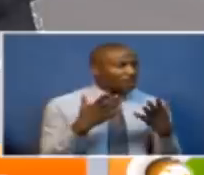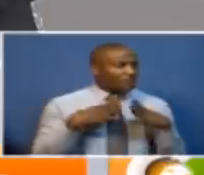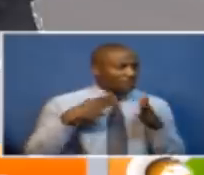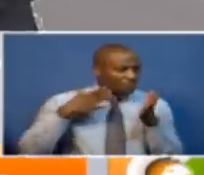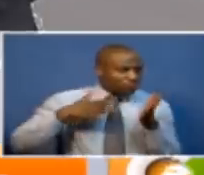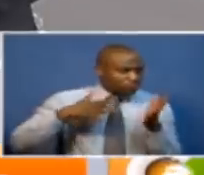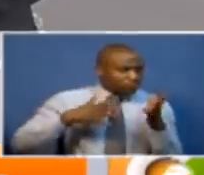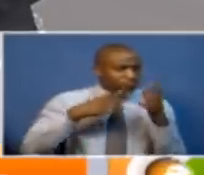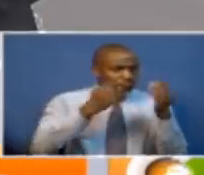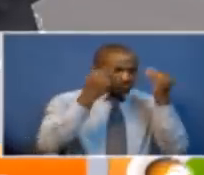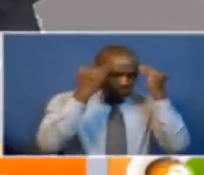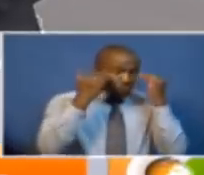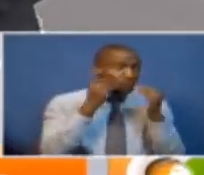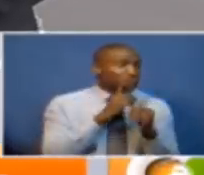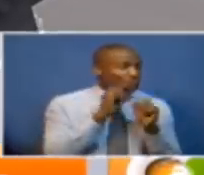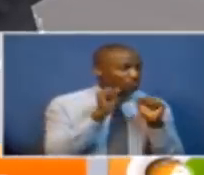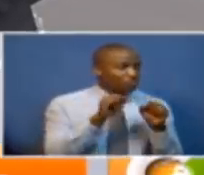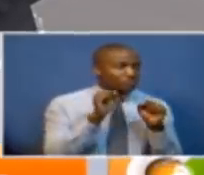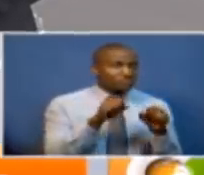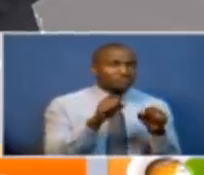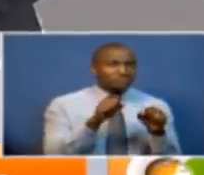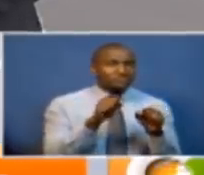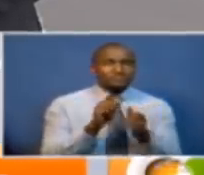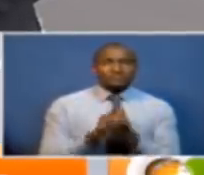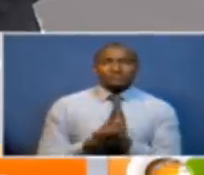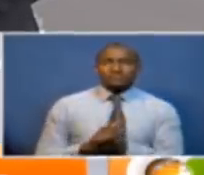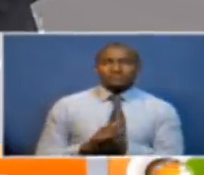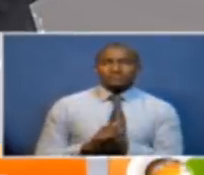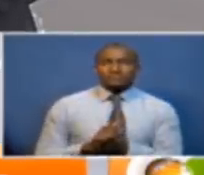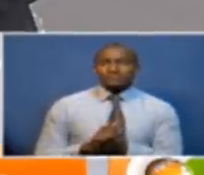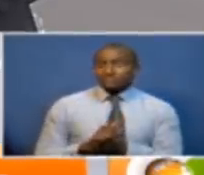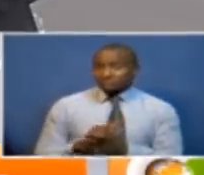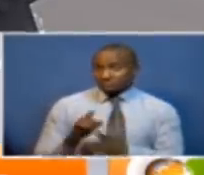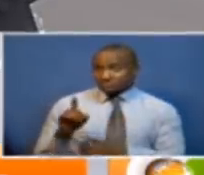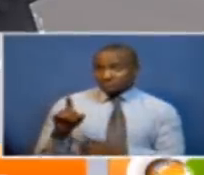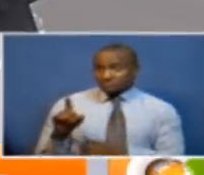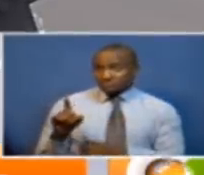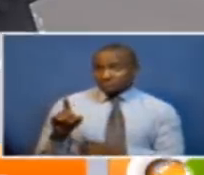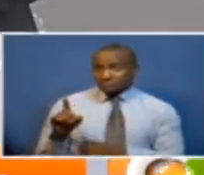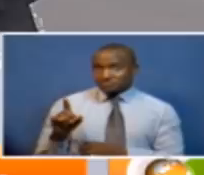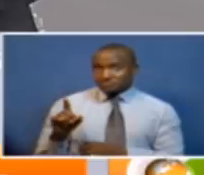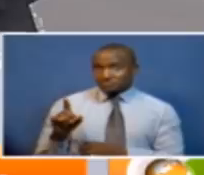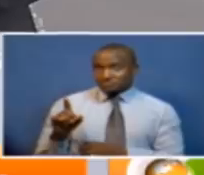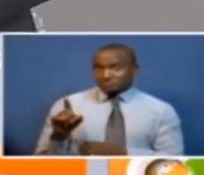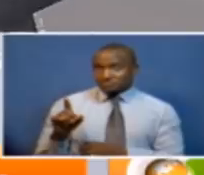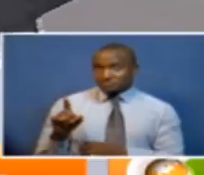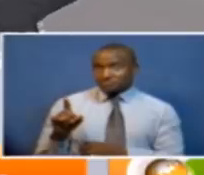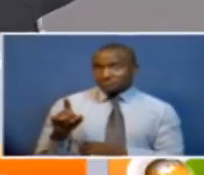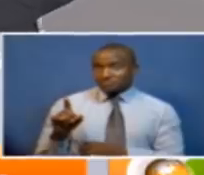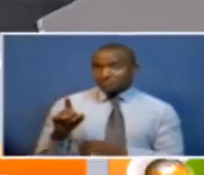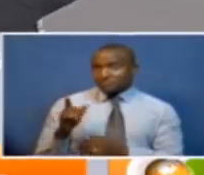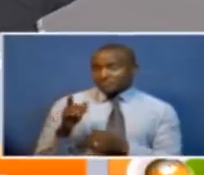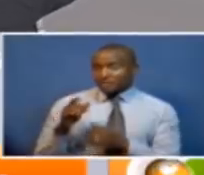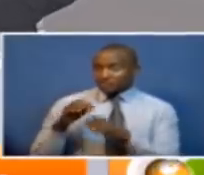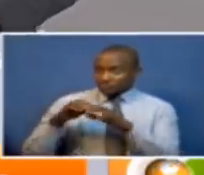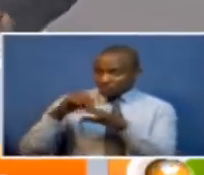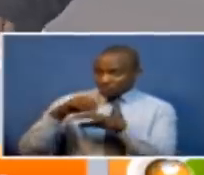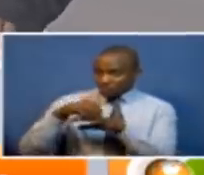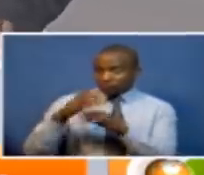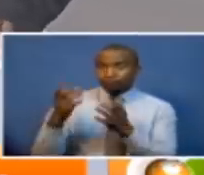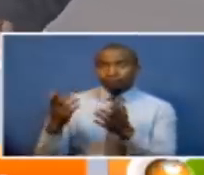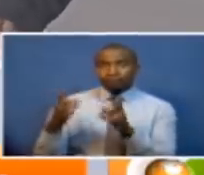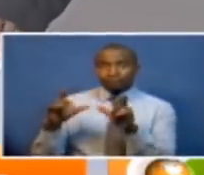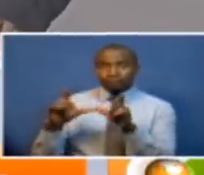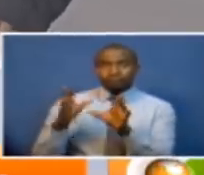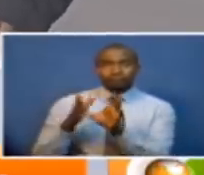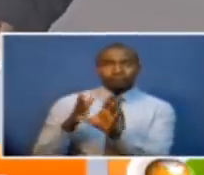tomorrow to stop this? I think it is illegal, even if we assume, for argument's sake, that these